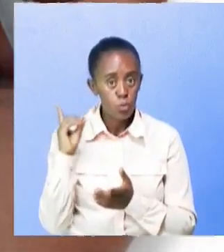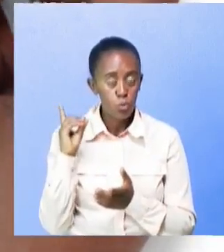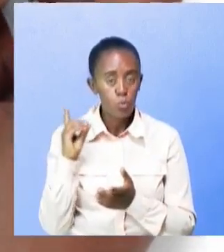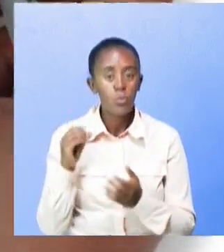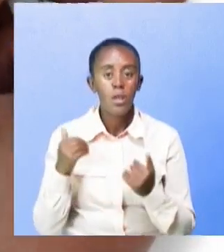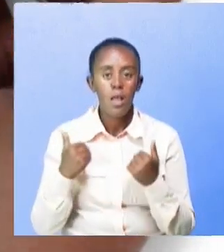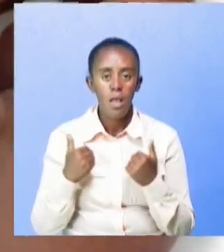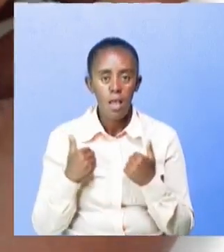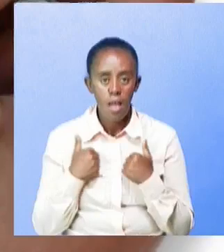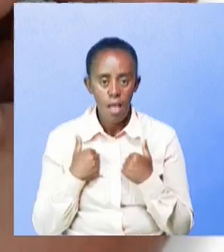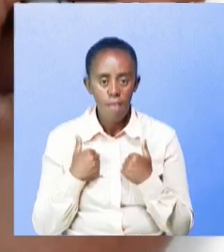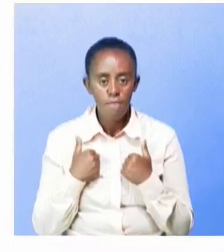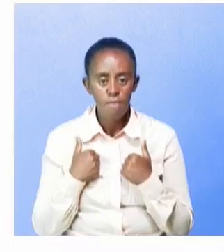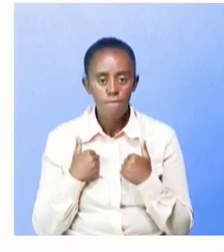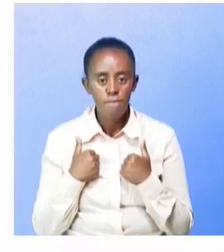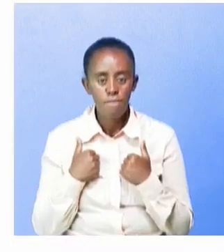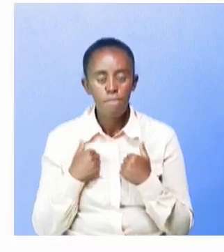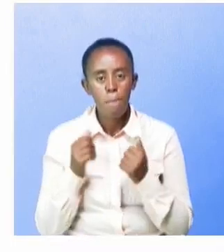have passed